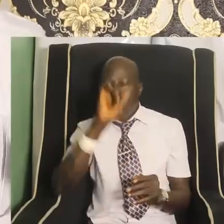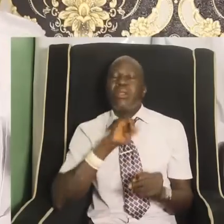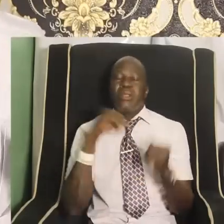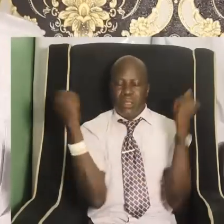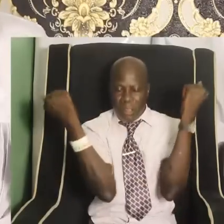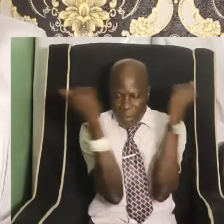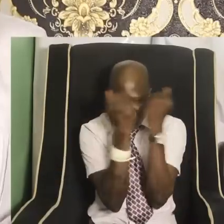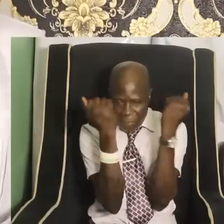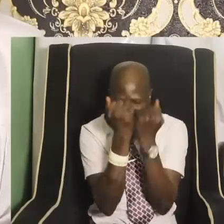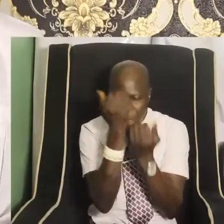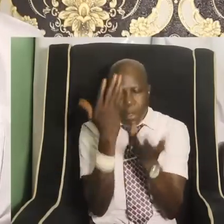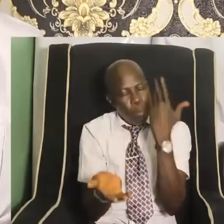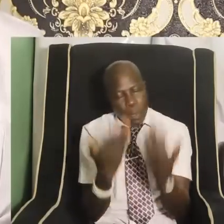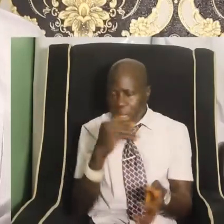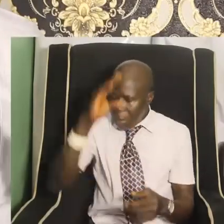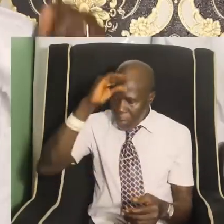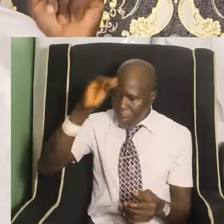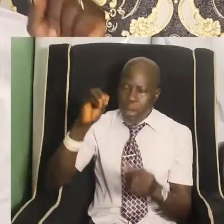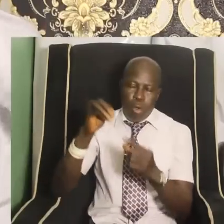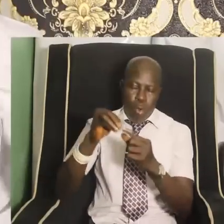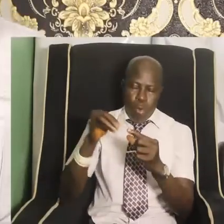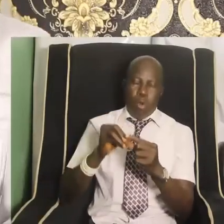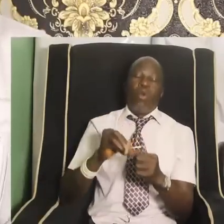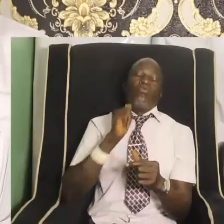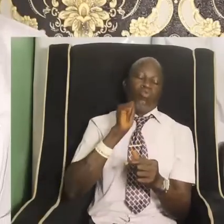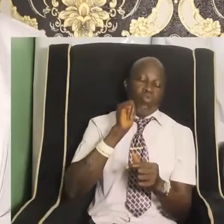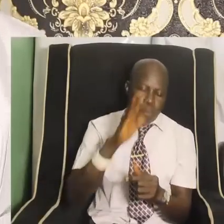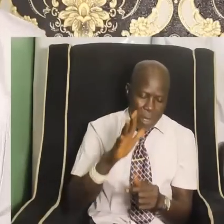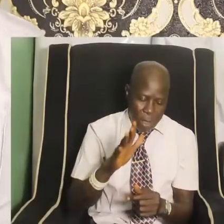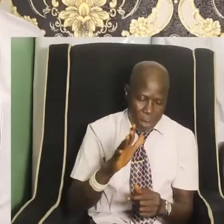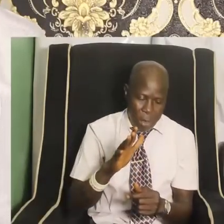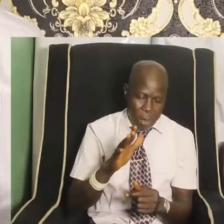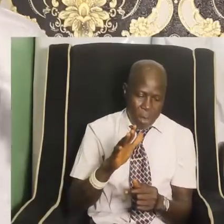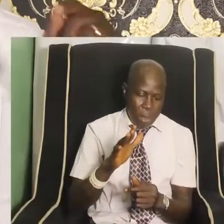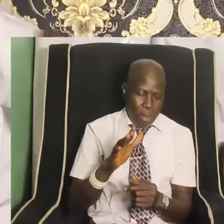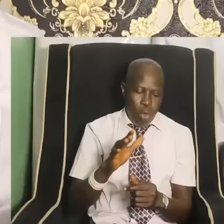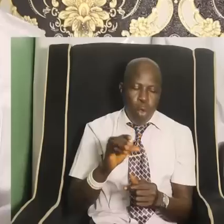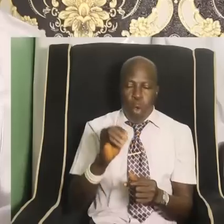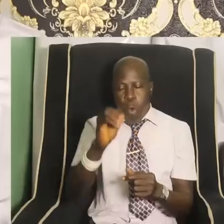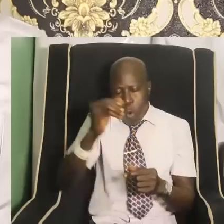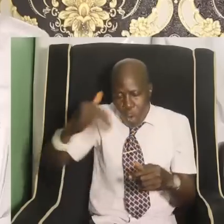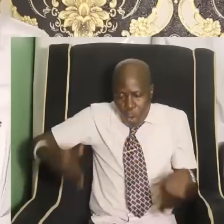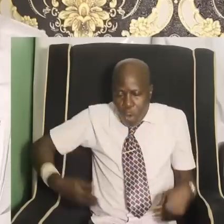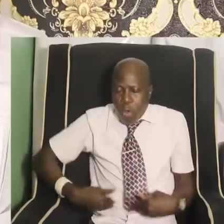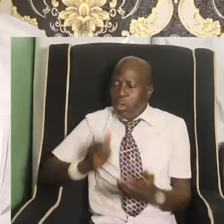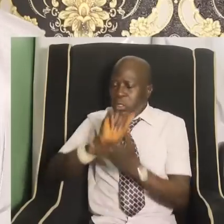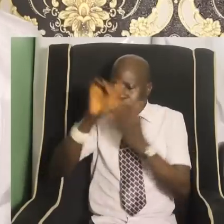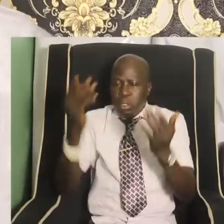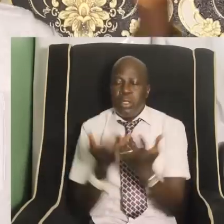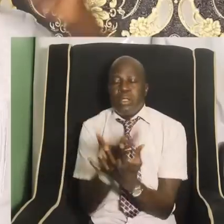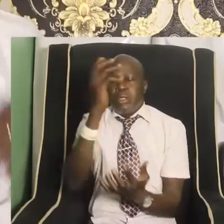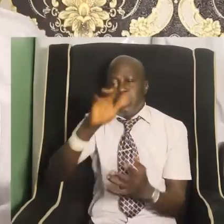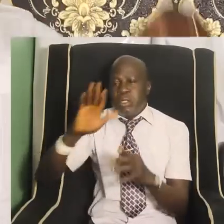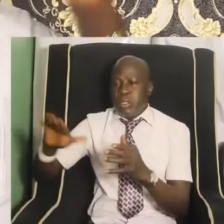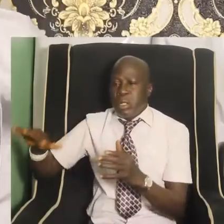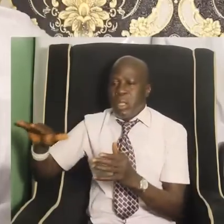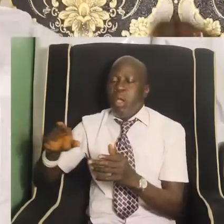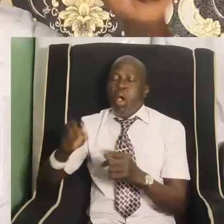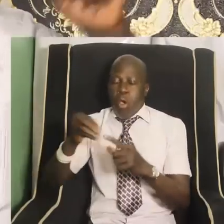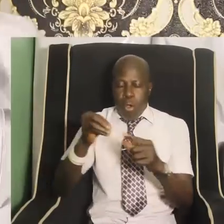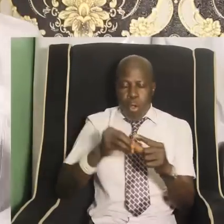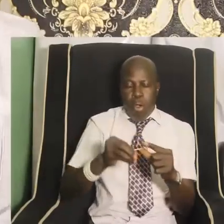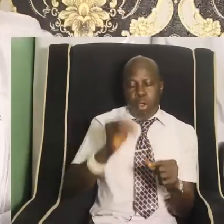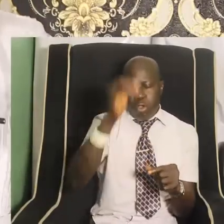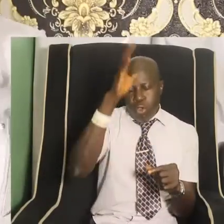Iba so whether you are a man Iba so or a woman Iba Yomo no Iba re ba